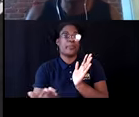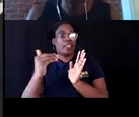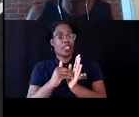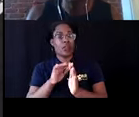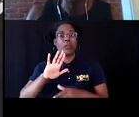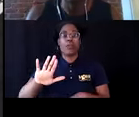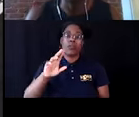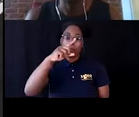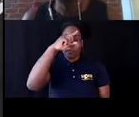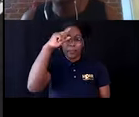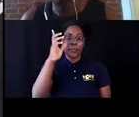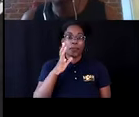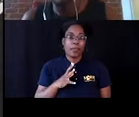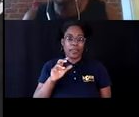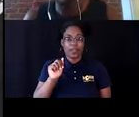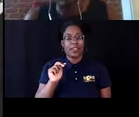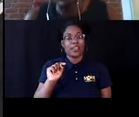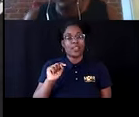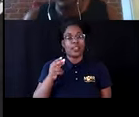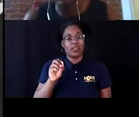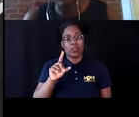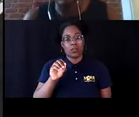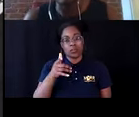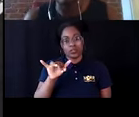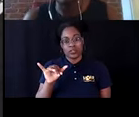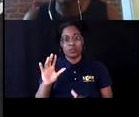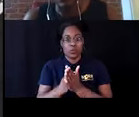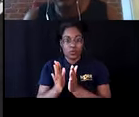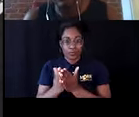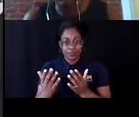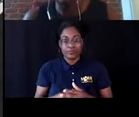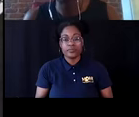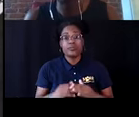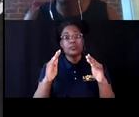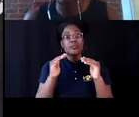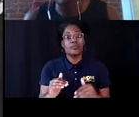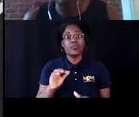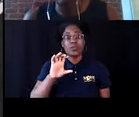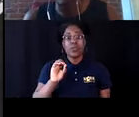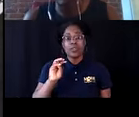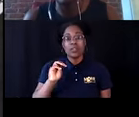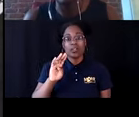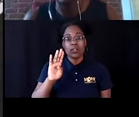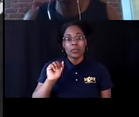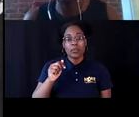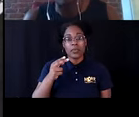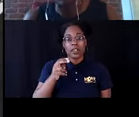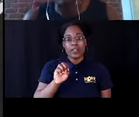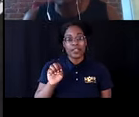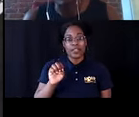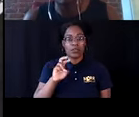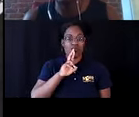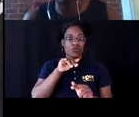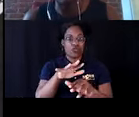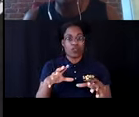anthology. We have the Combahee River Collective in 1979, who were organizing mostly against the